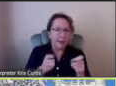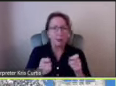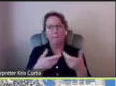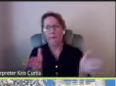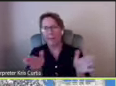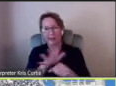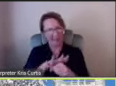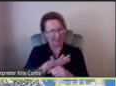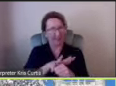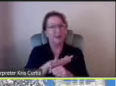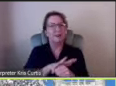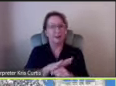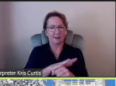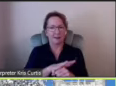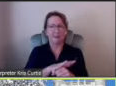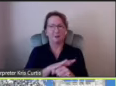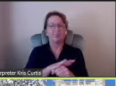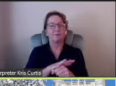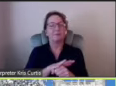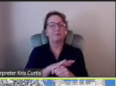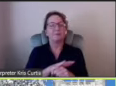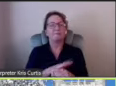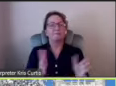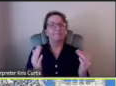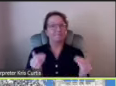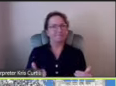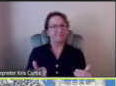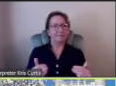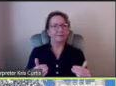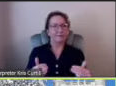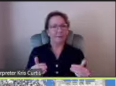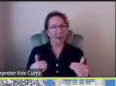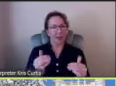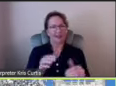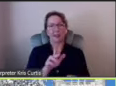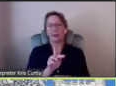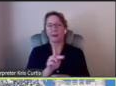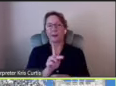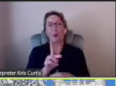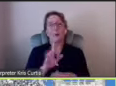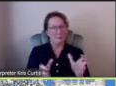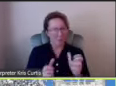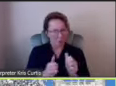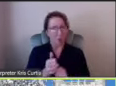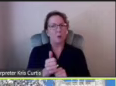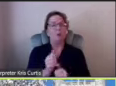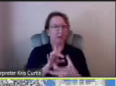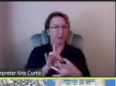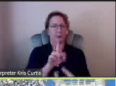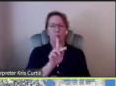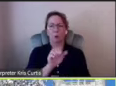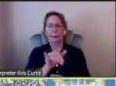systems interact, next click. These physical systems interact with social provisionings, primarily, of